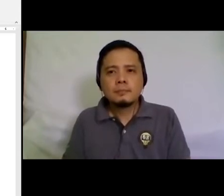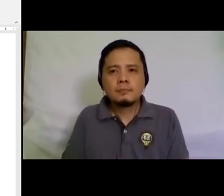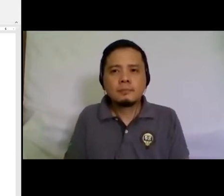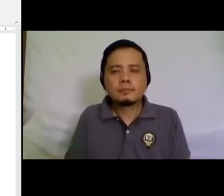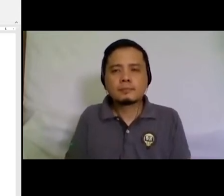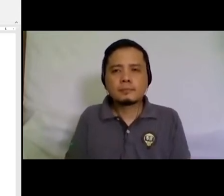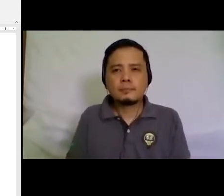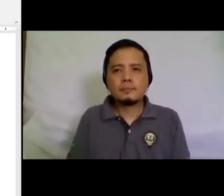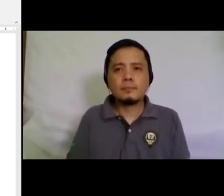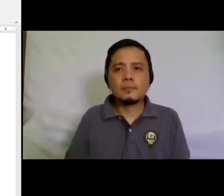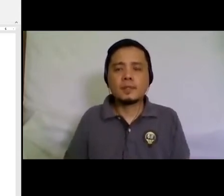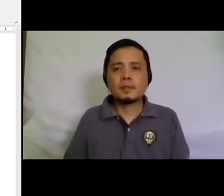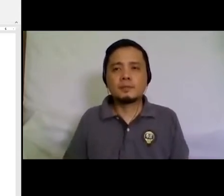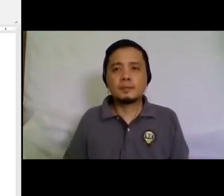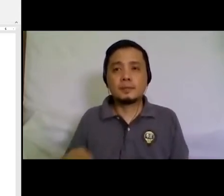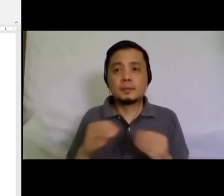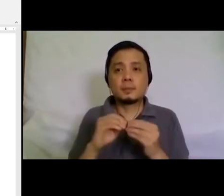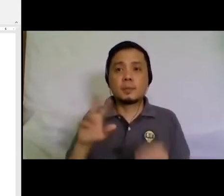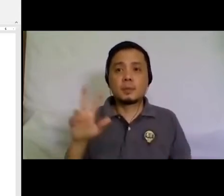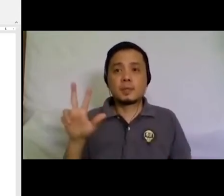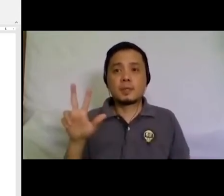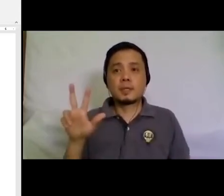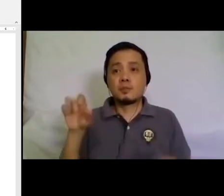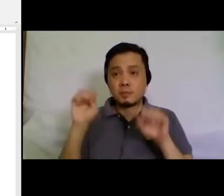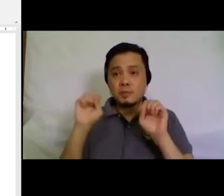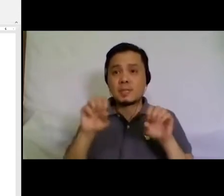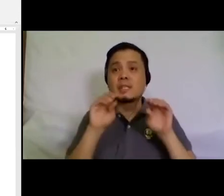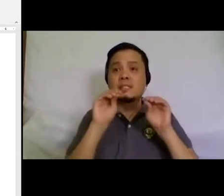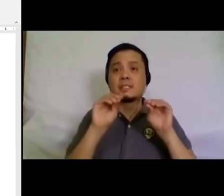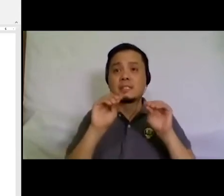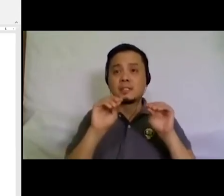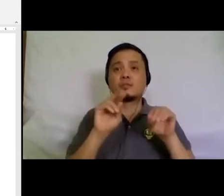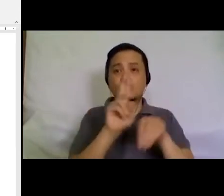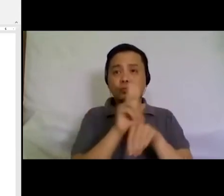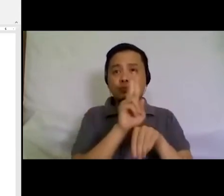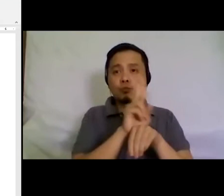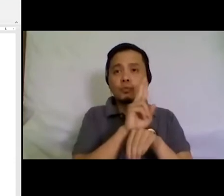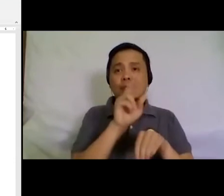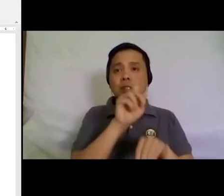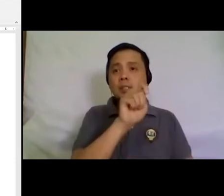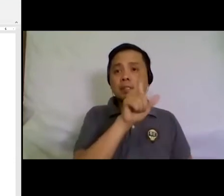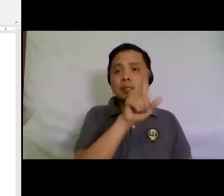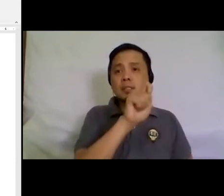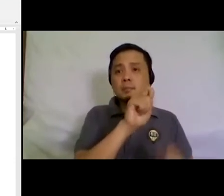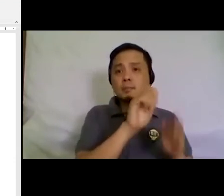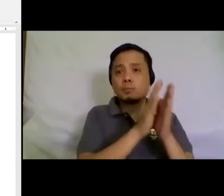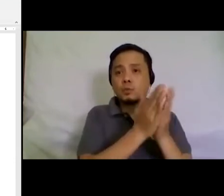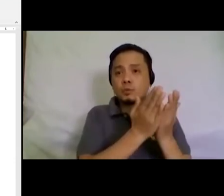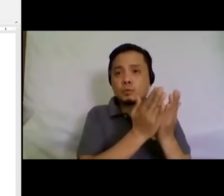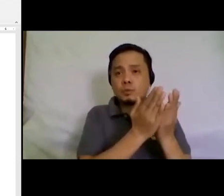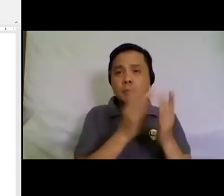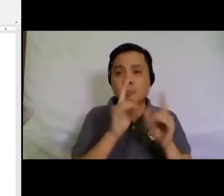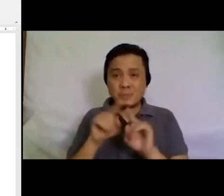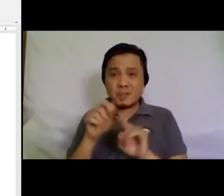3, you can teach yourself through a textbook, yes. But can you teach yourself through our book?